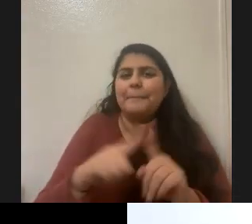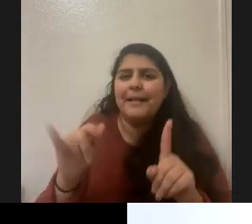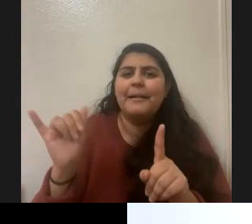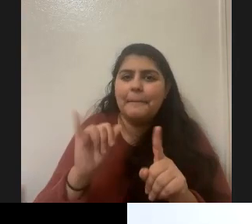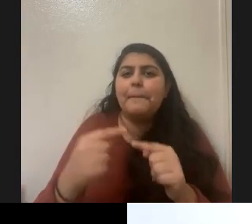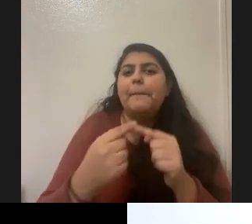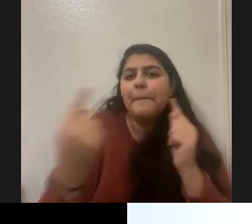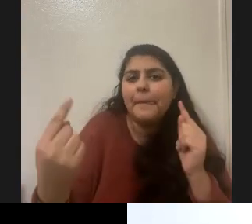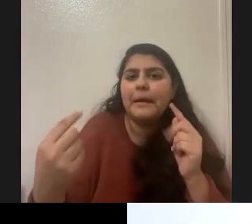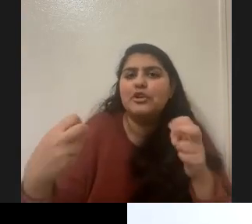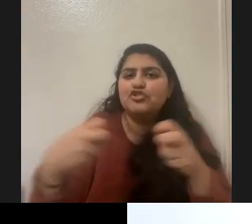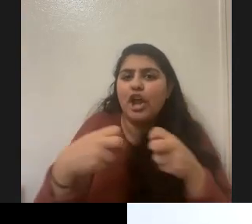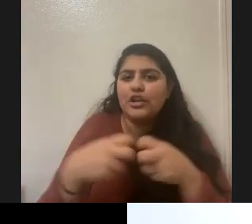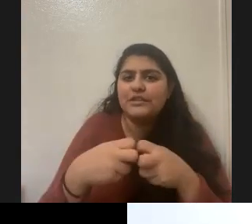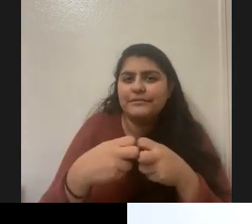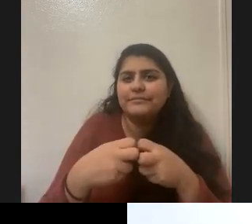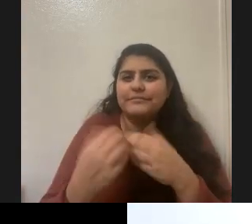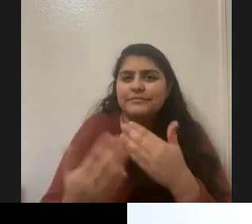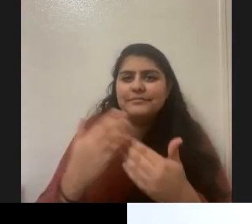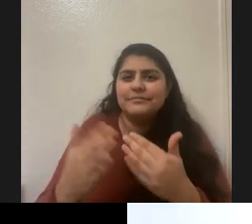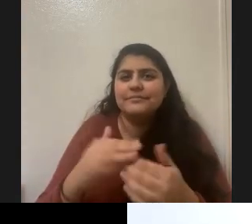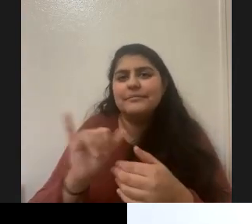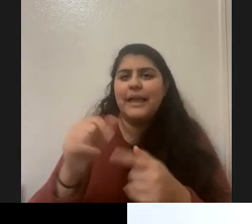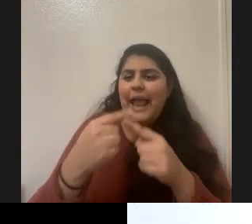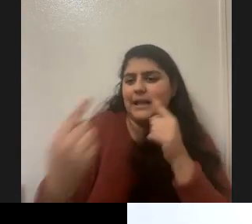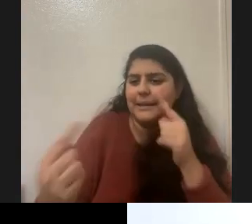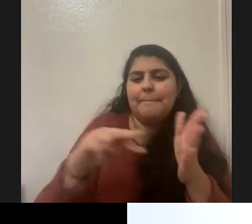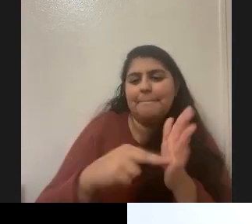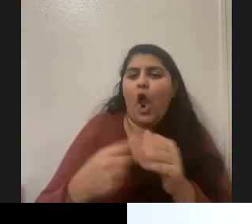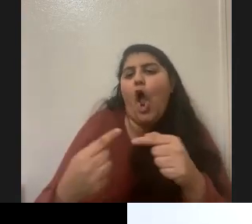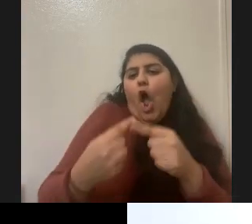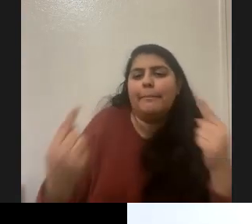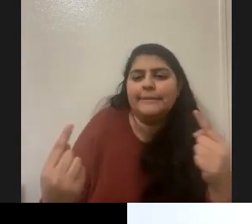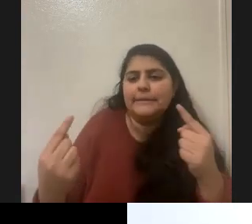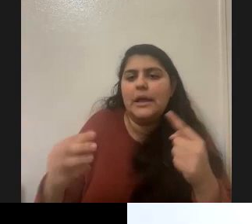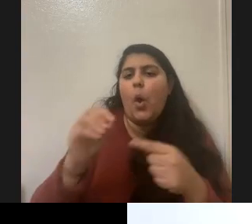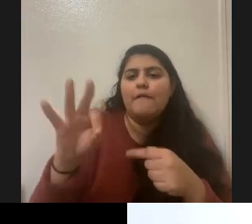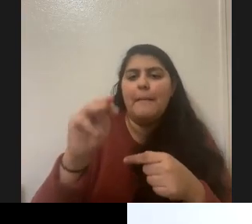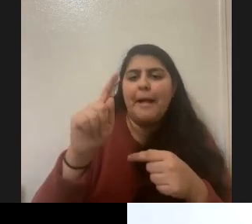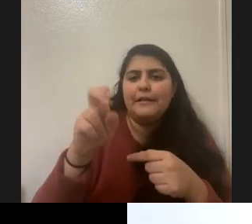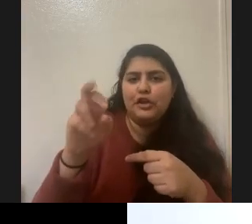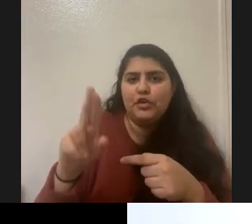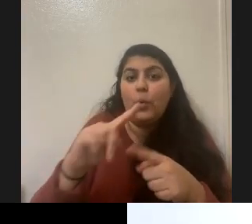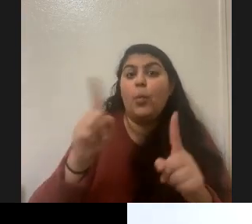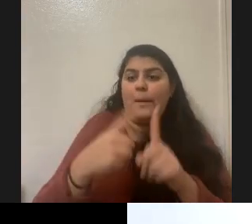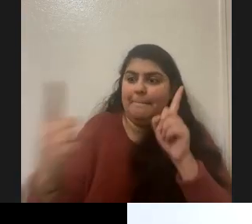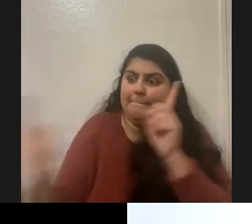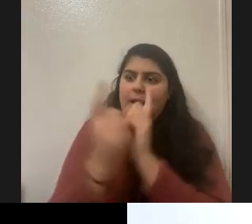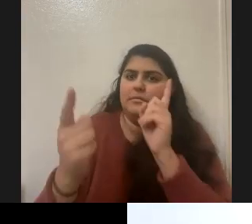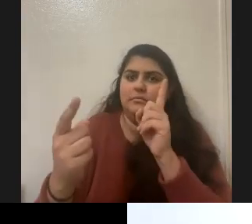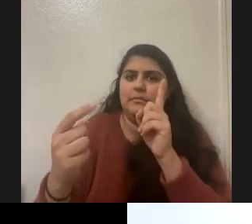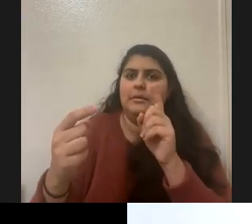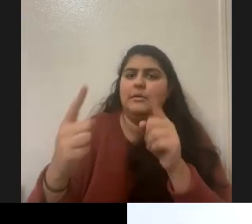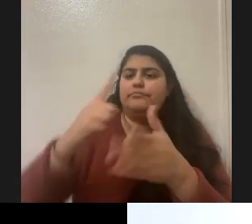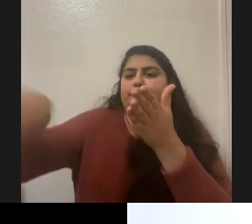opposite charges in a way. You could think of antimatter as the opposite of matter. And when they meet, they like annihilate each other, meaning they